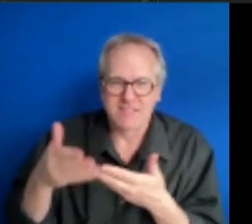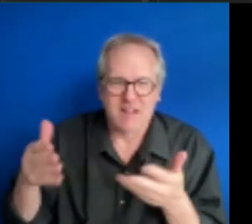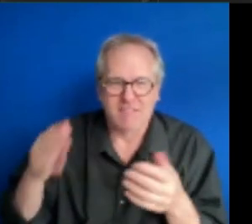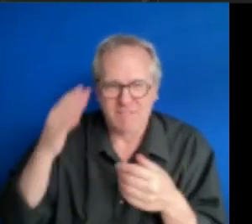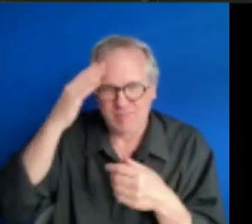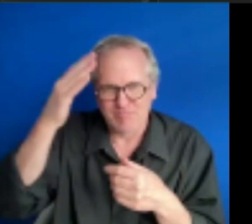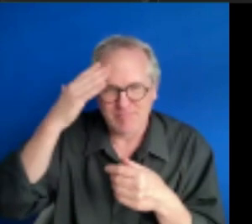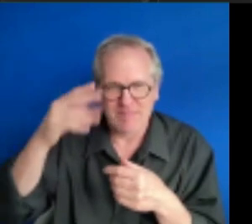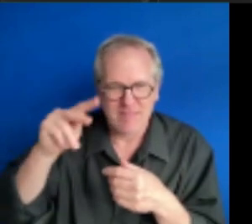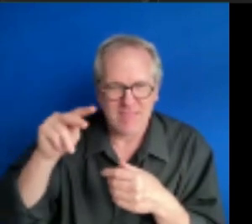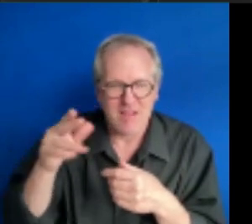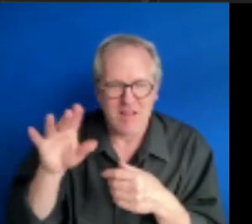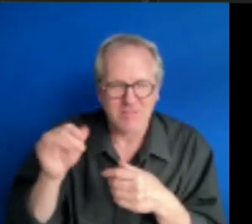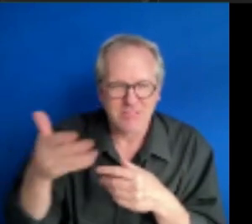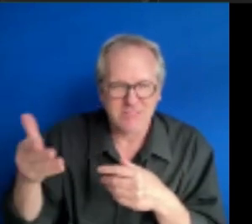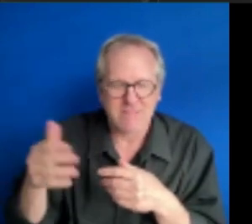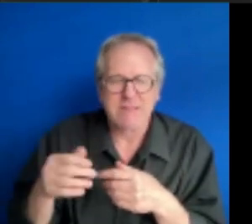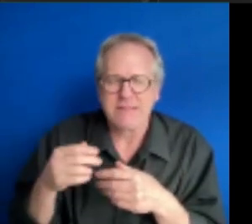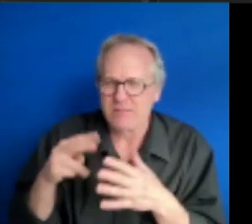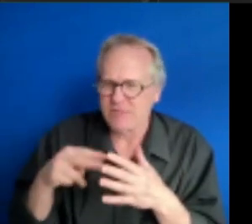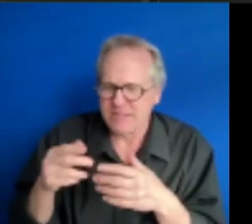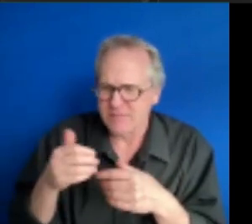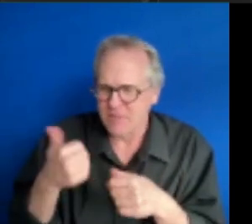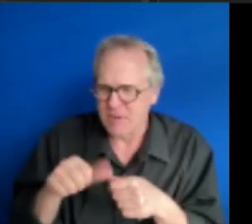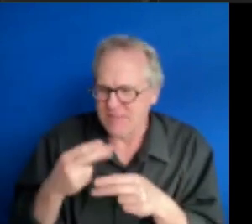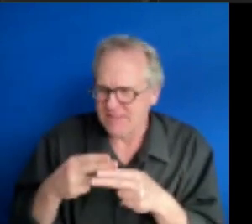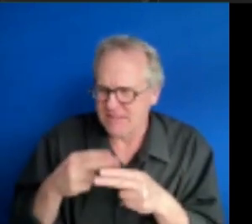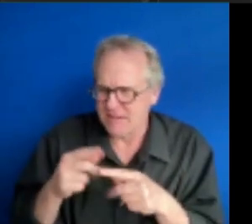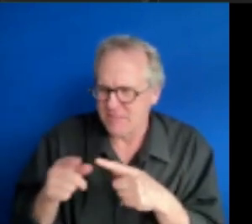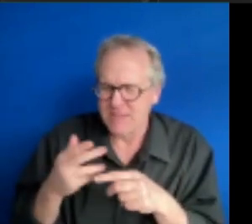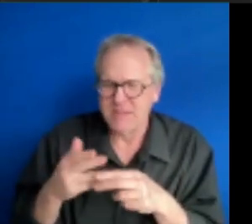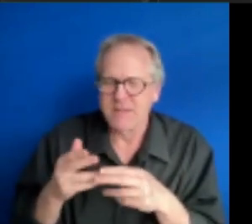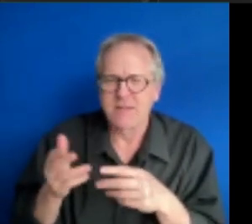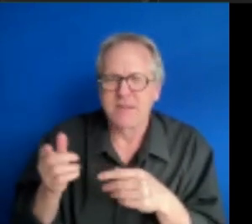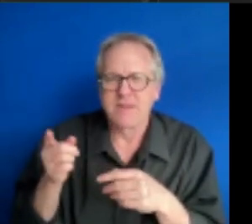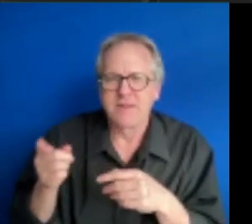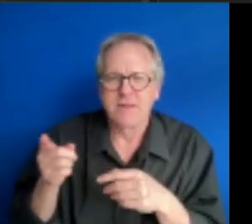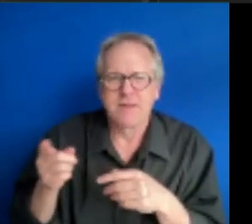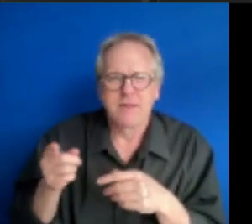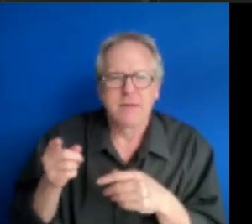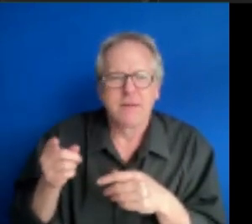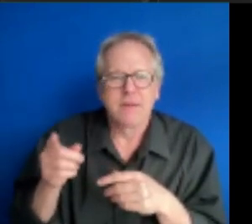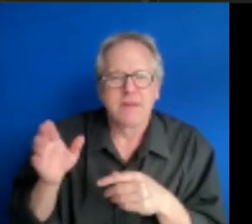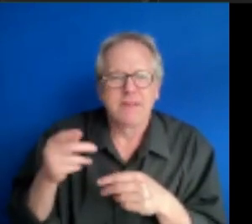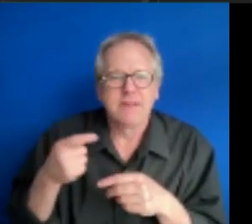I can't remember who wrote it, but it's called My Body Is Not a Prayer Request,